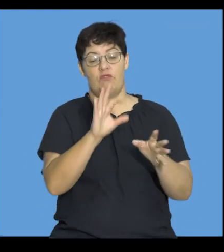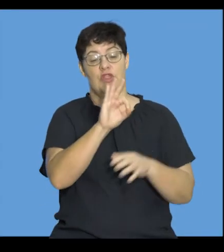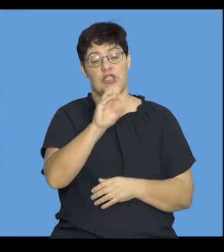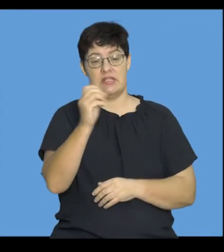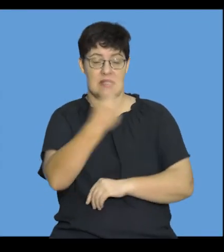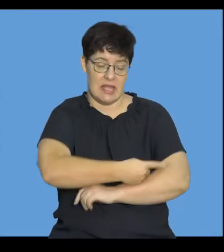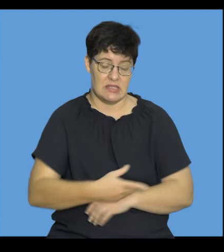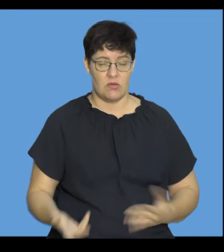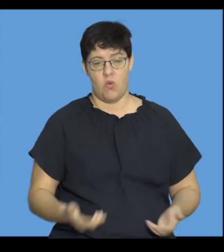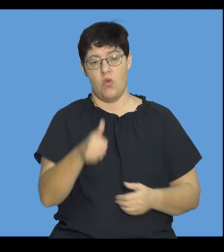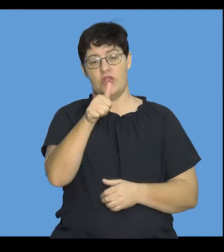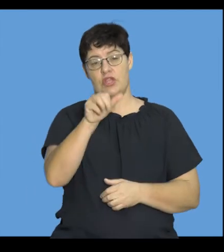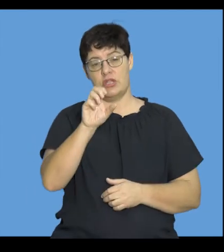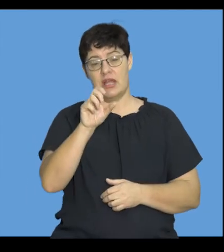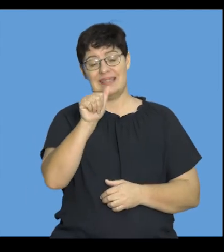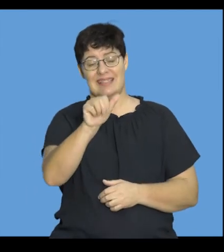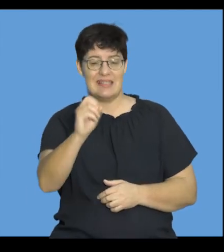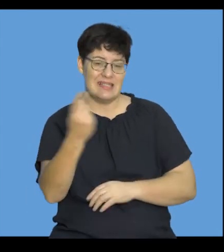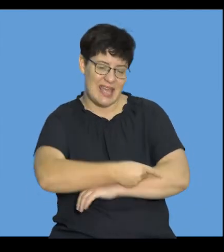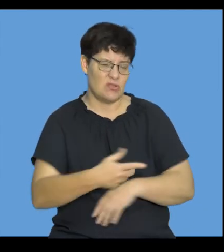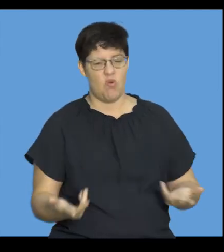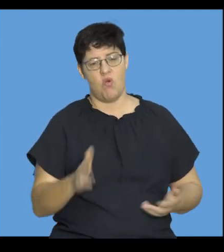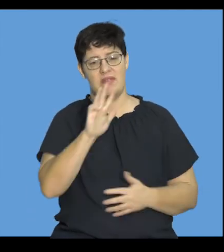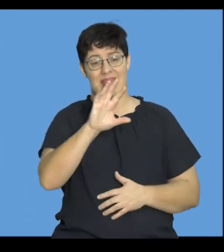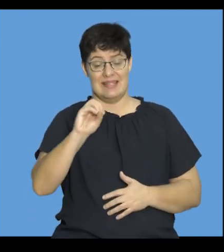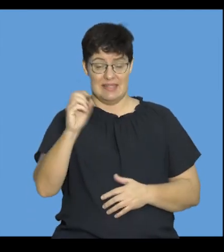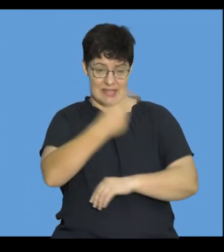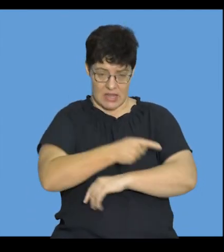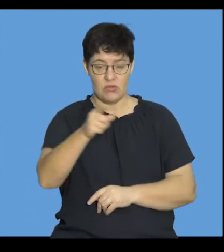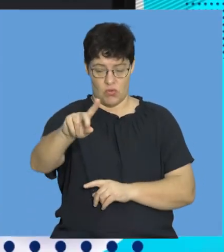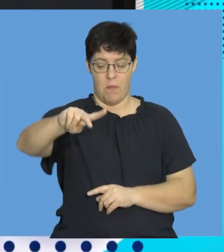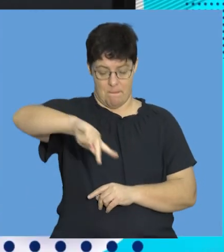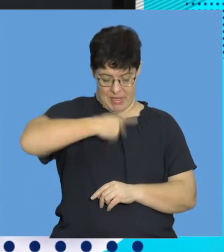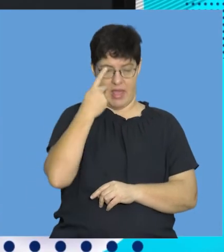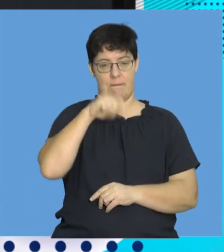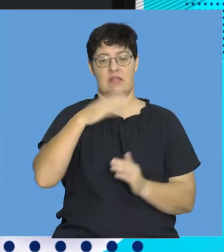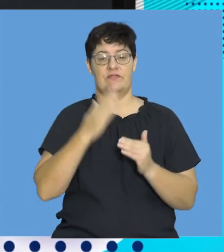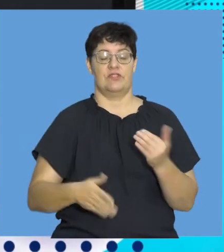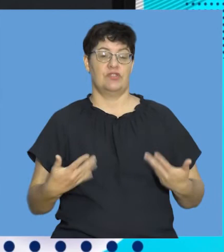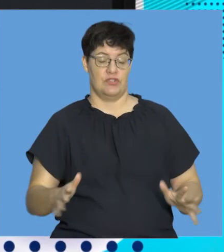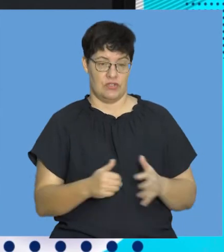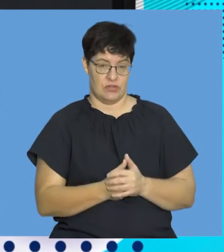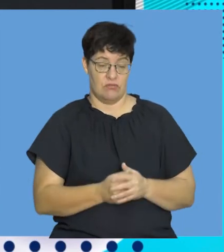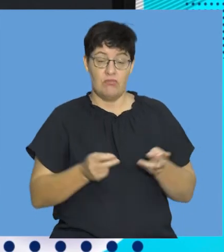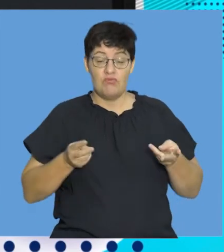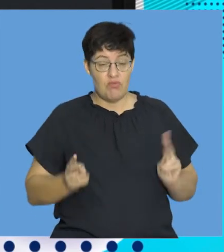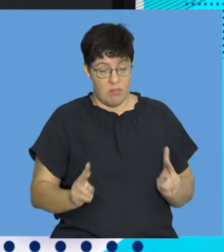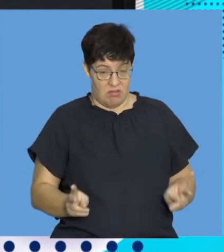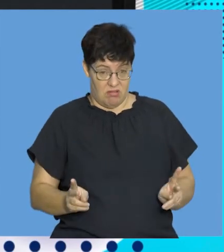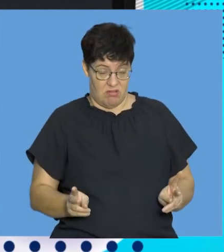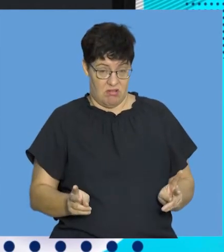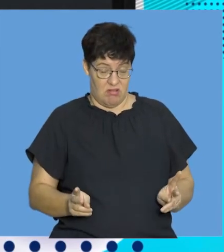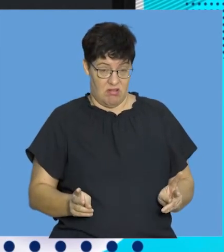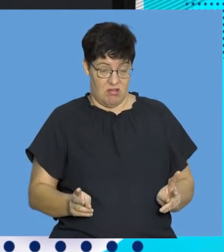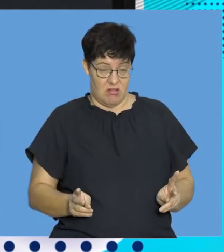days, 60 days, or 90 days in which to settle the account. Generally, the norm,